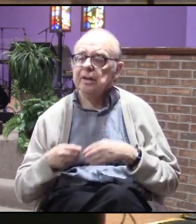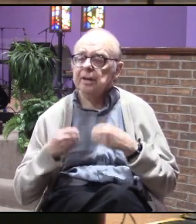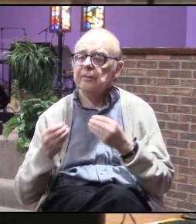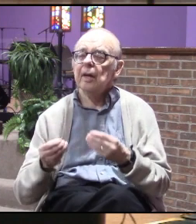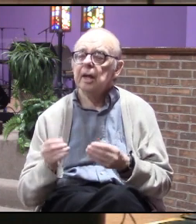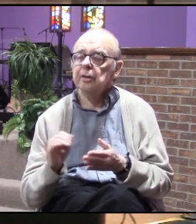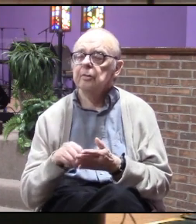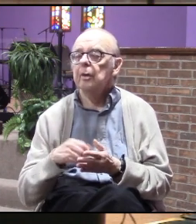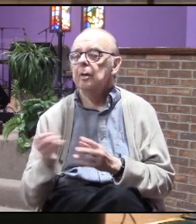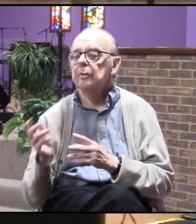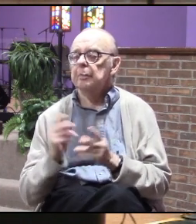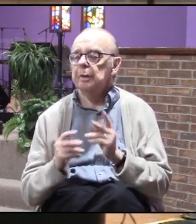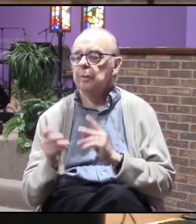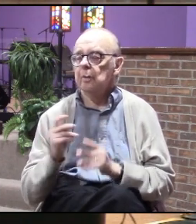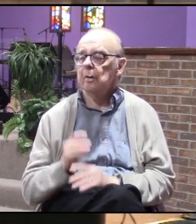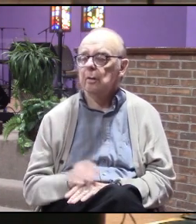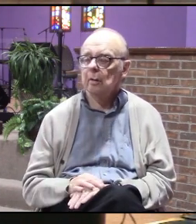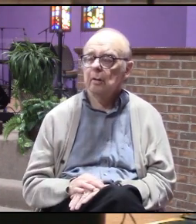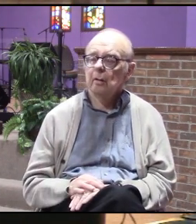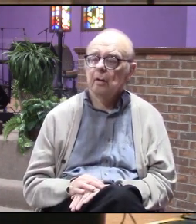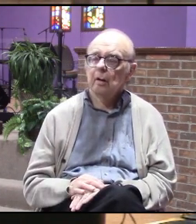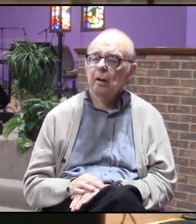others.